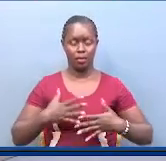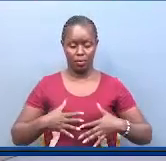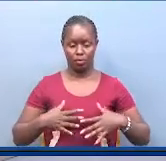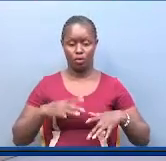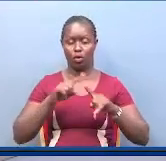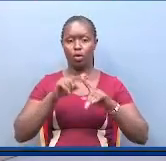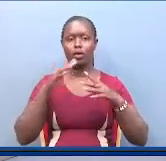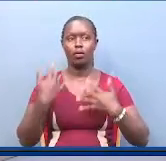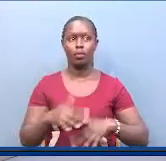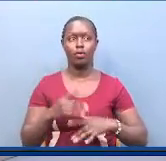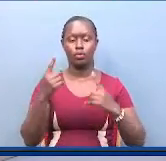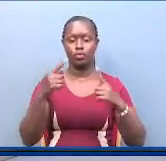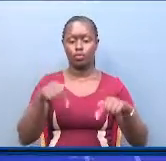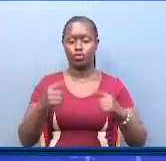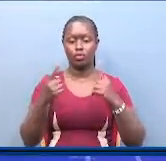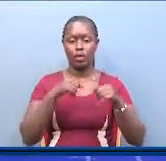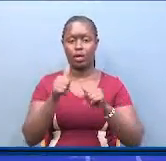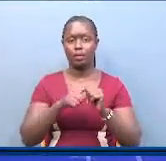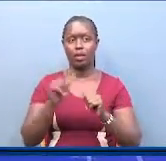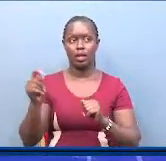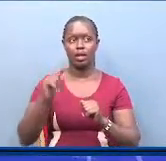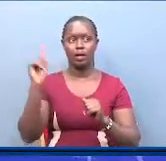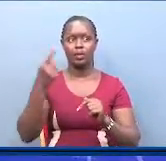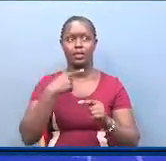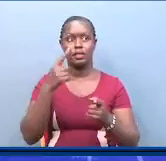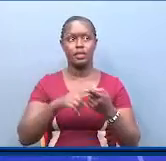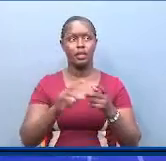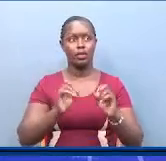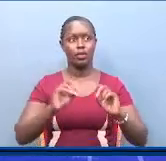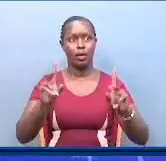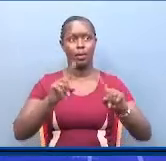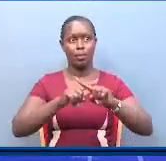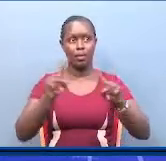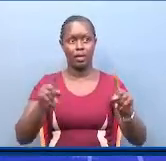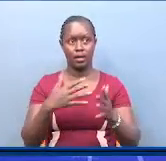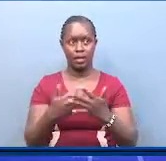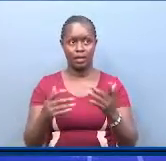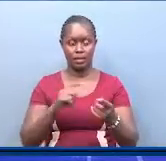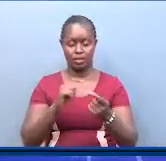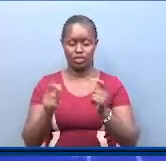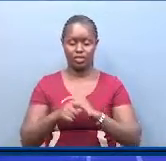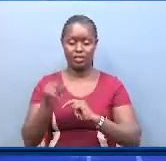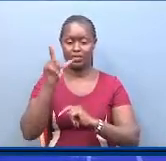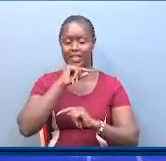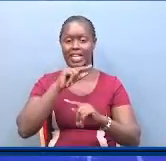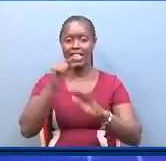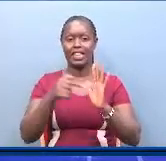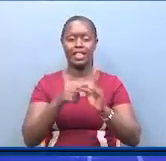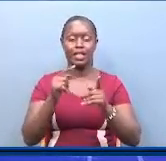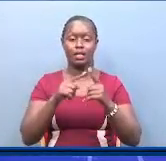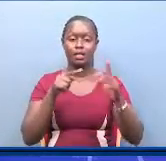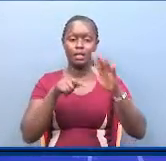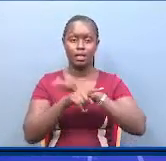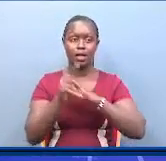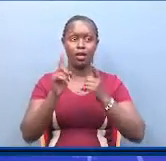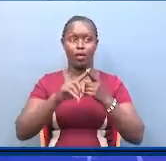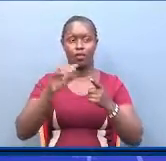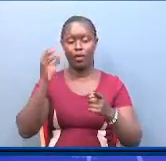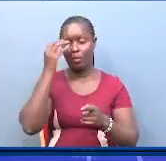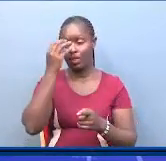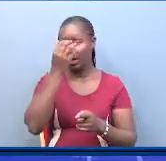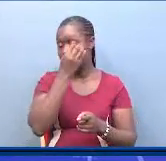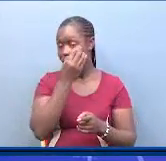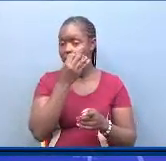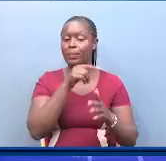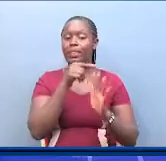very excited. Today you talk to them about Kenya Kwanza. They're like, okay. But things have changed since the entrance of Martha Karua. And you